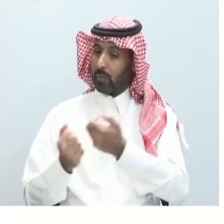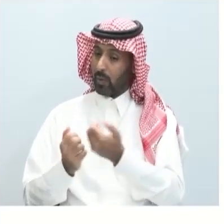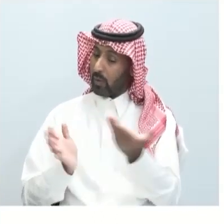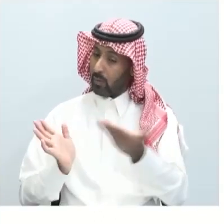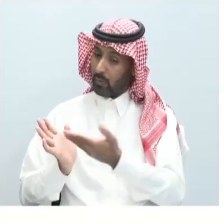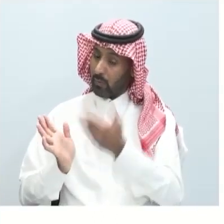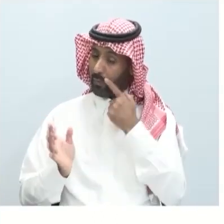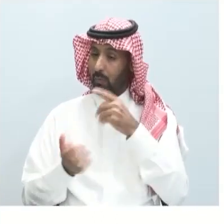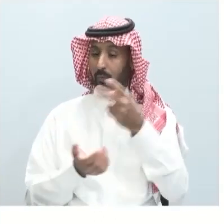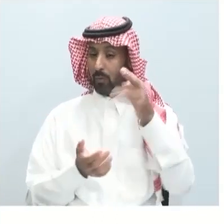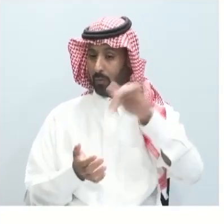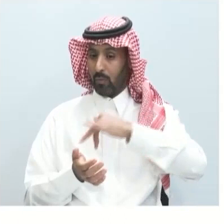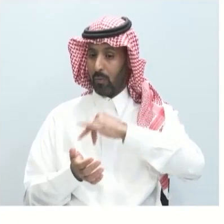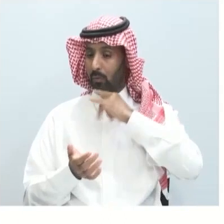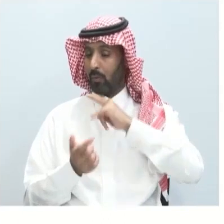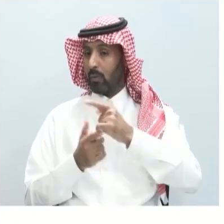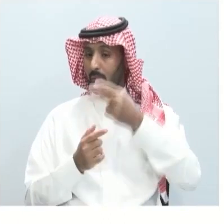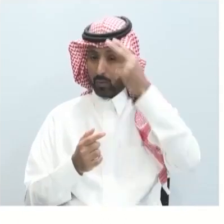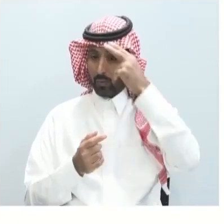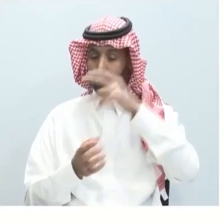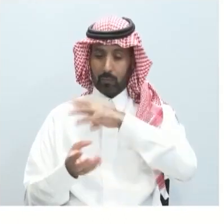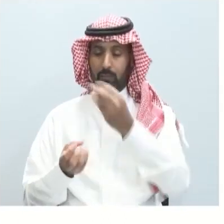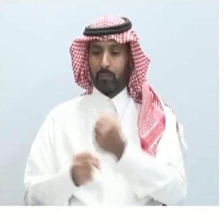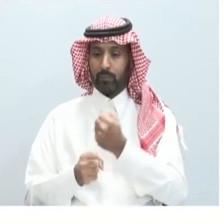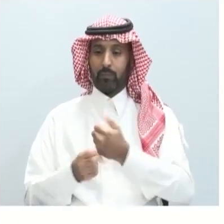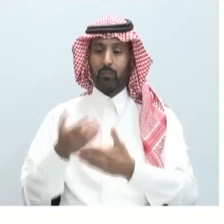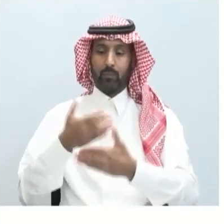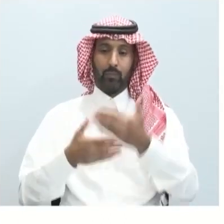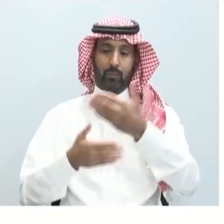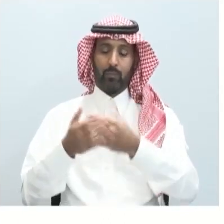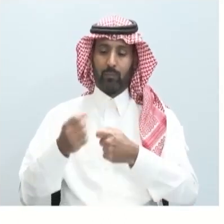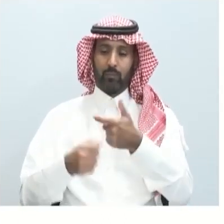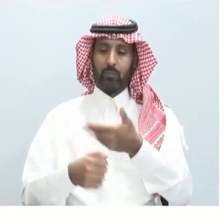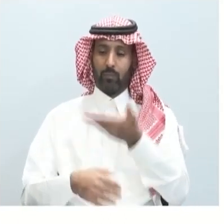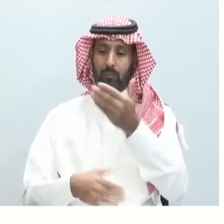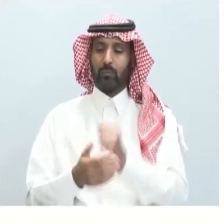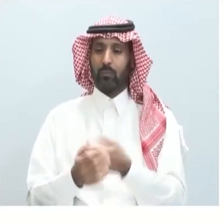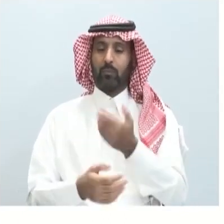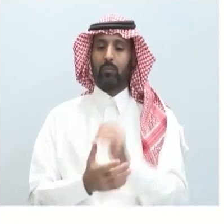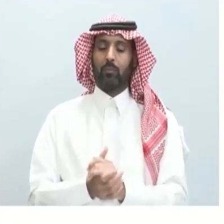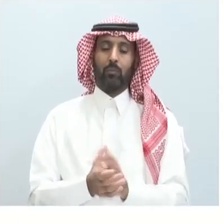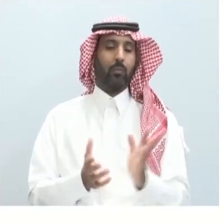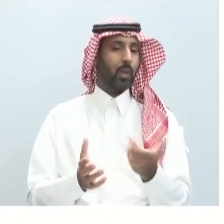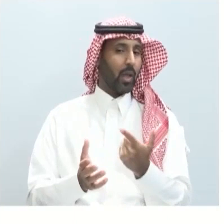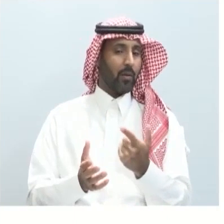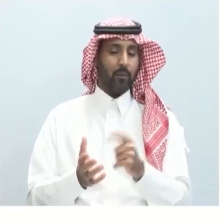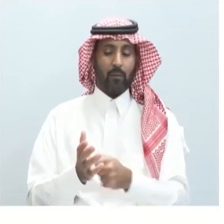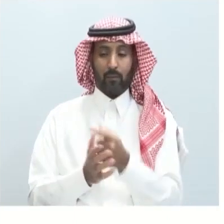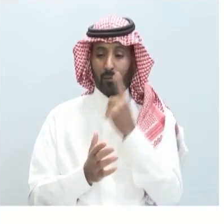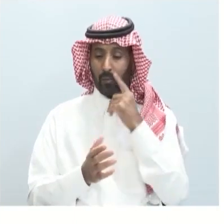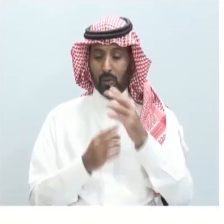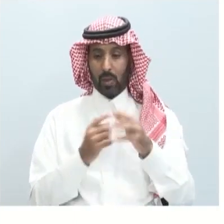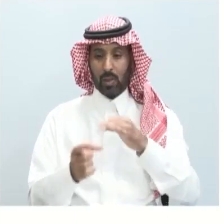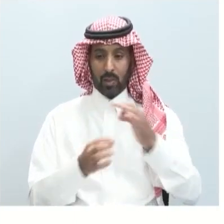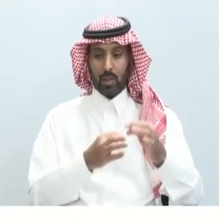employment opportunities, more jobs for people, and attract also investors. How will streamlined